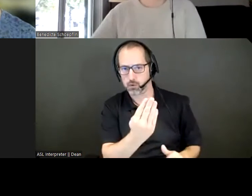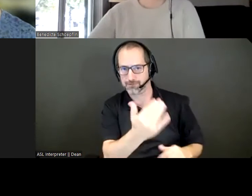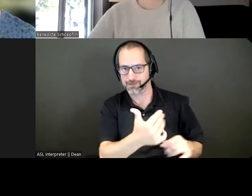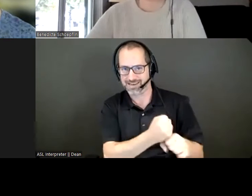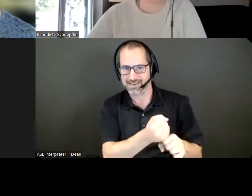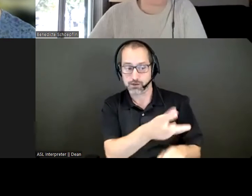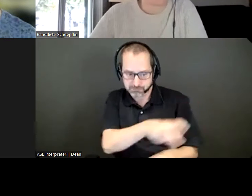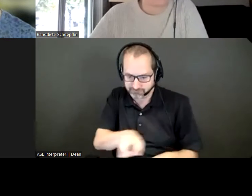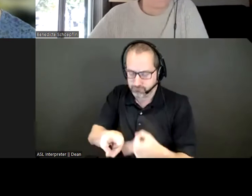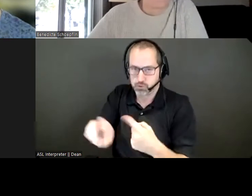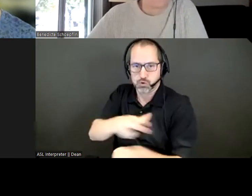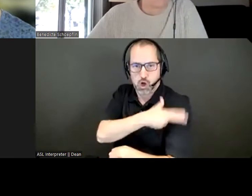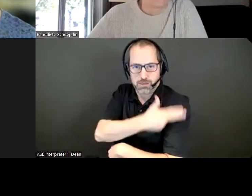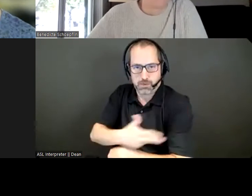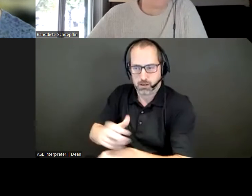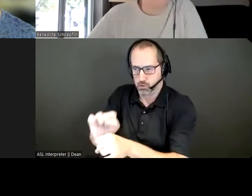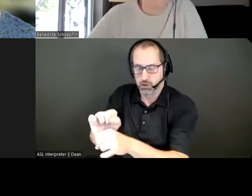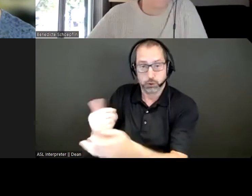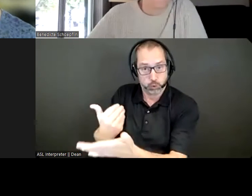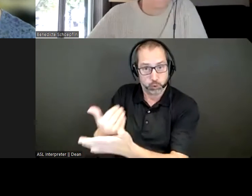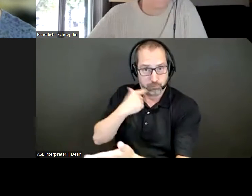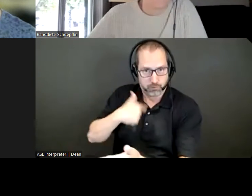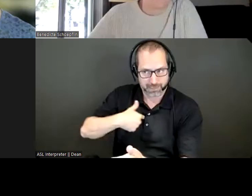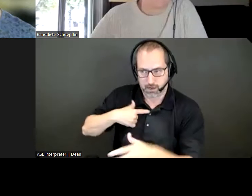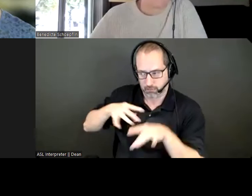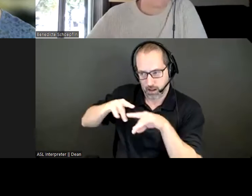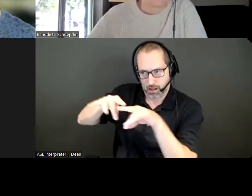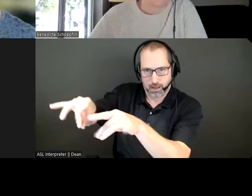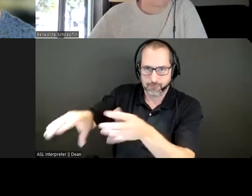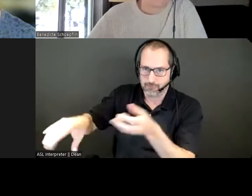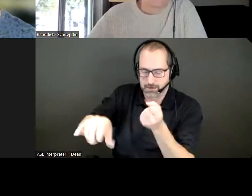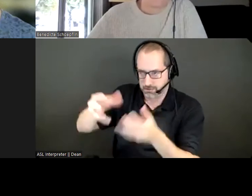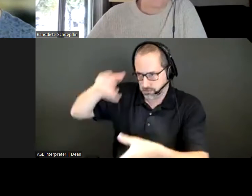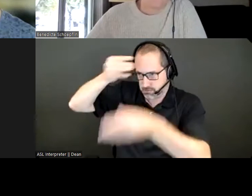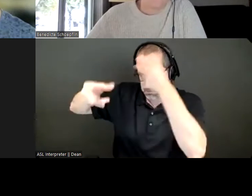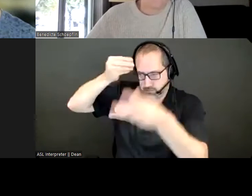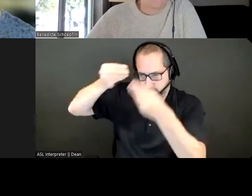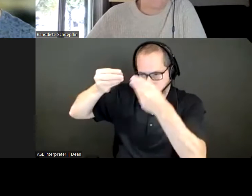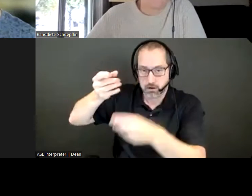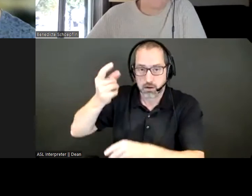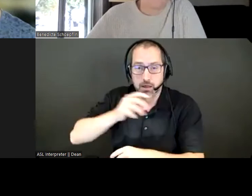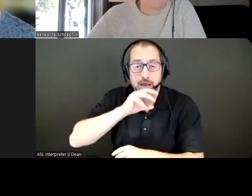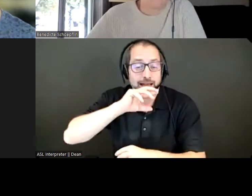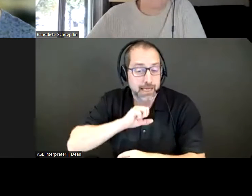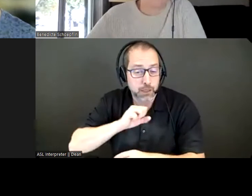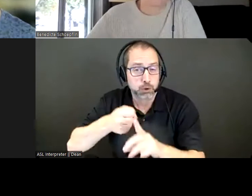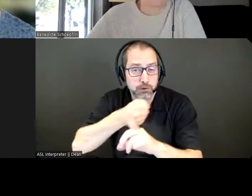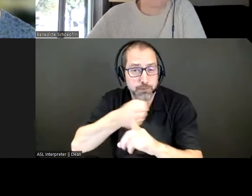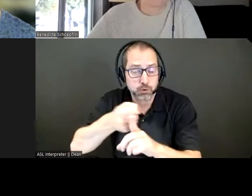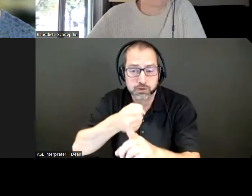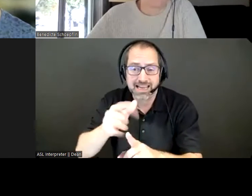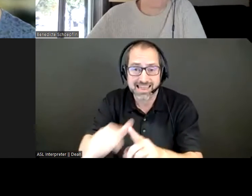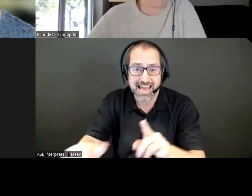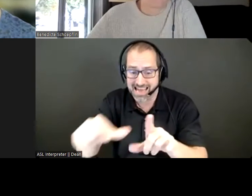new to me, and I'm learning quickly. But elder abuse tends to not be a phrase that is used